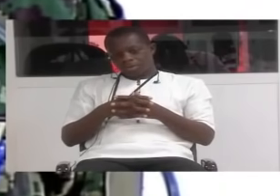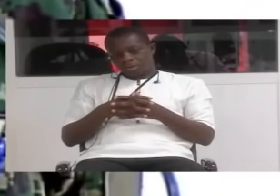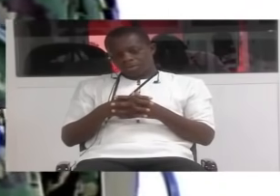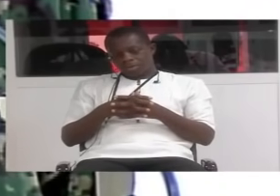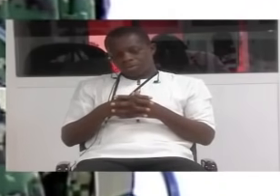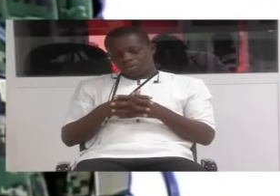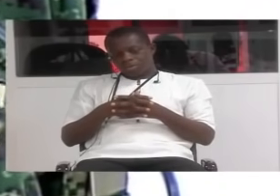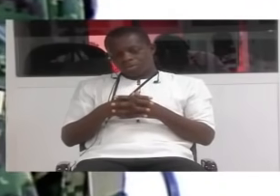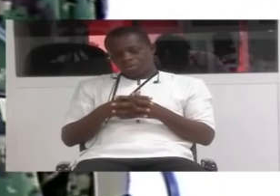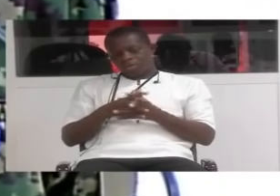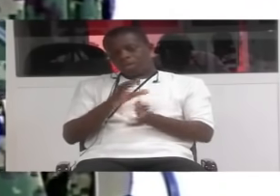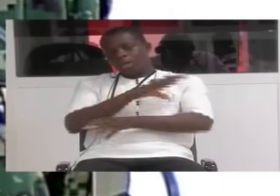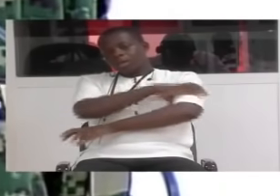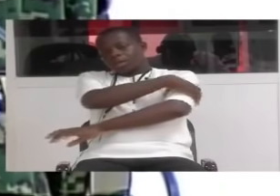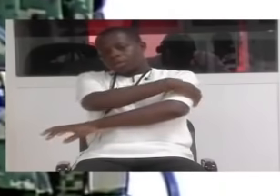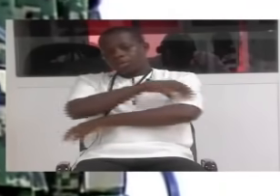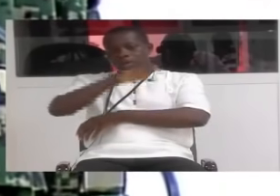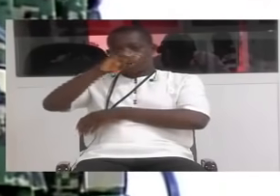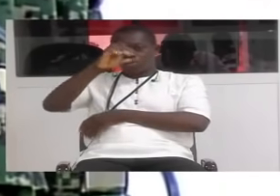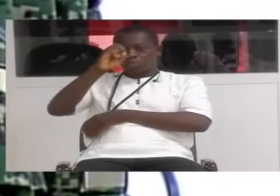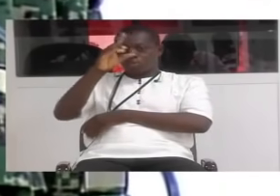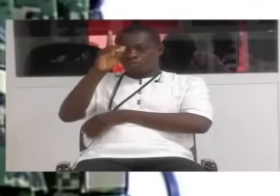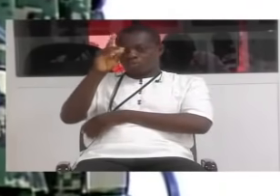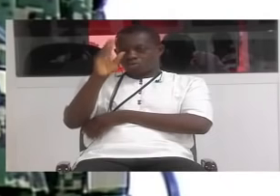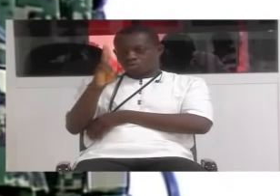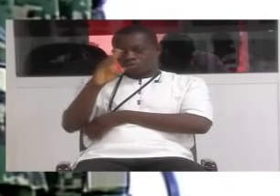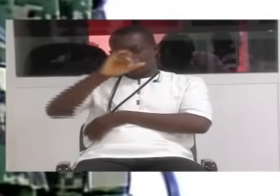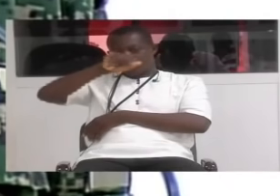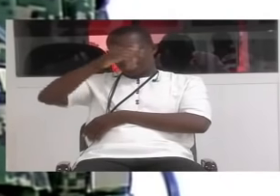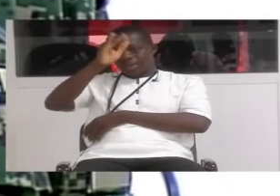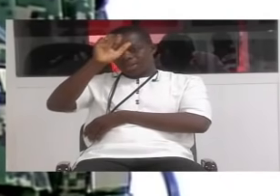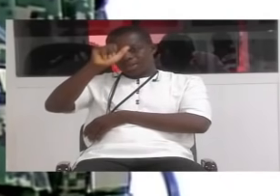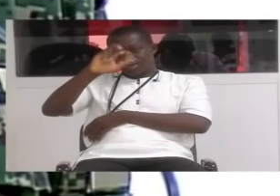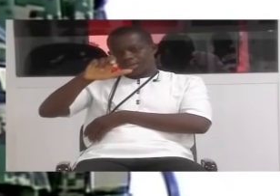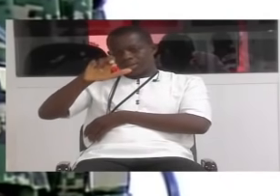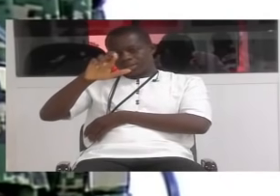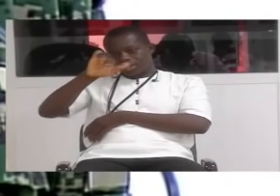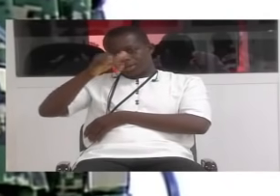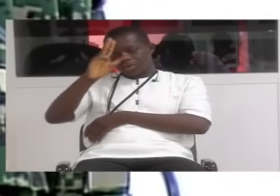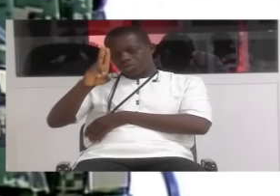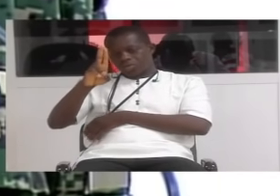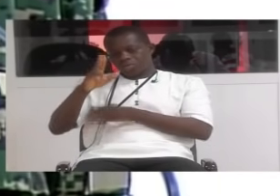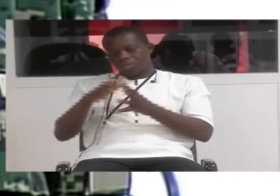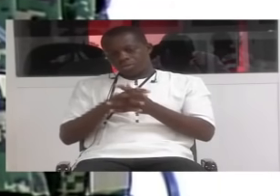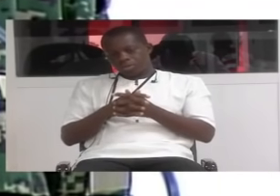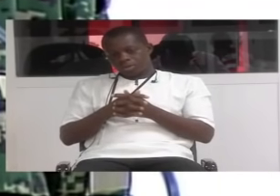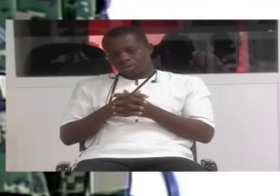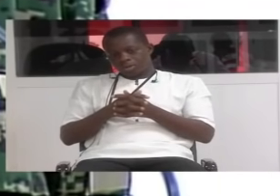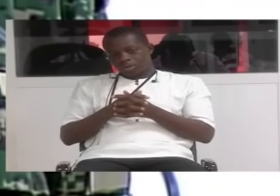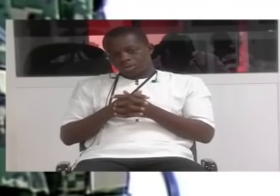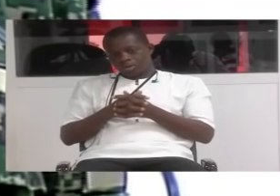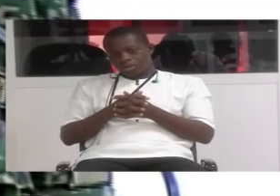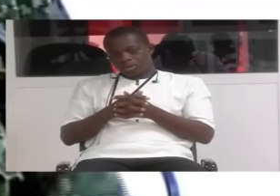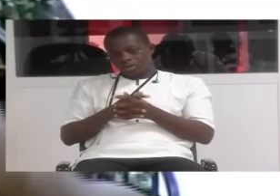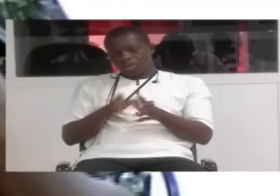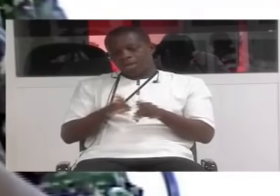Captain Modu Jaju. Captain Modu Jaju. I Nailombus.